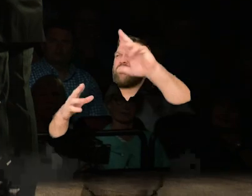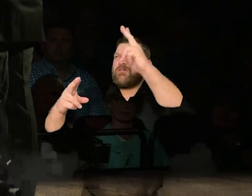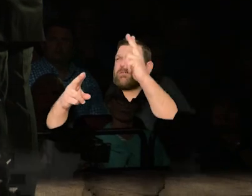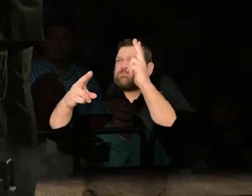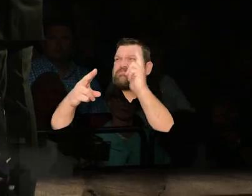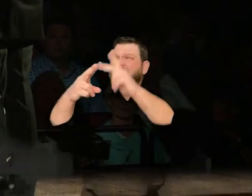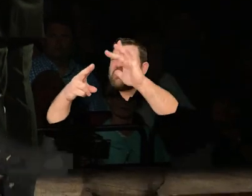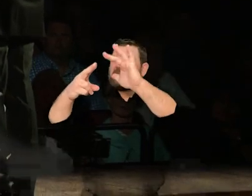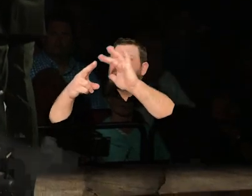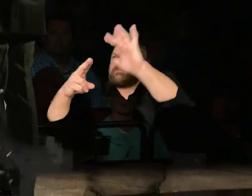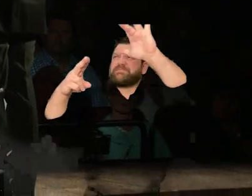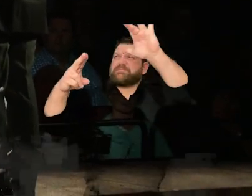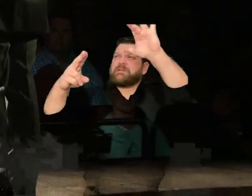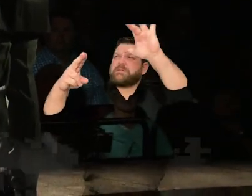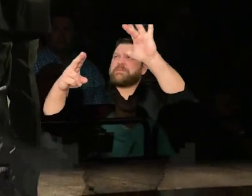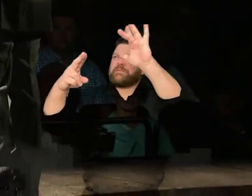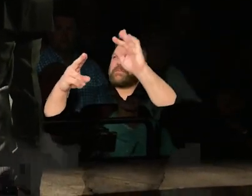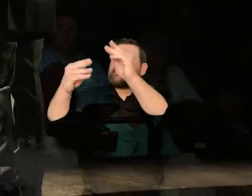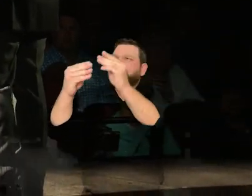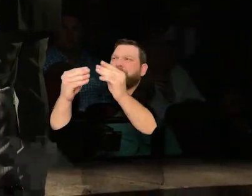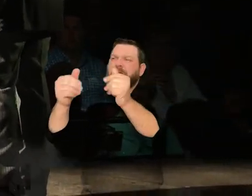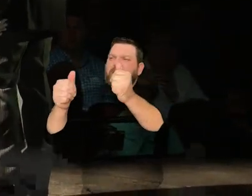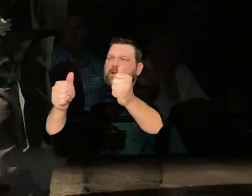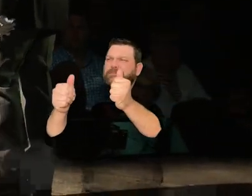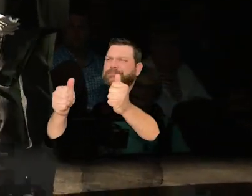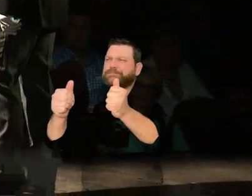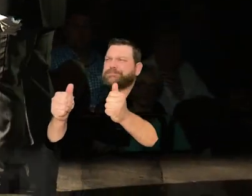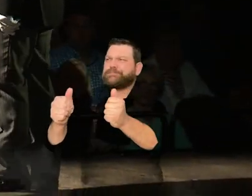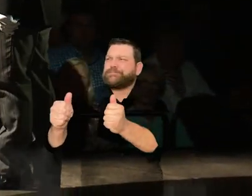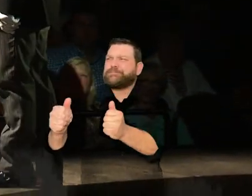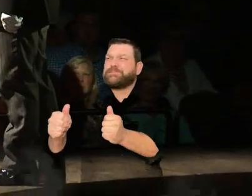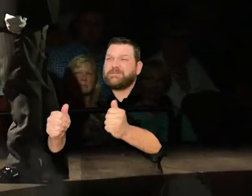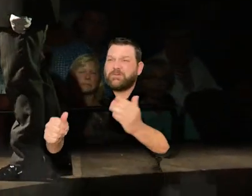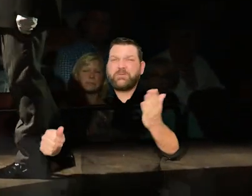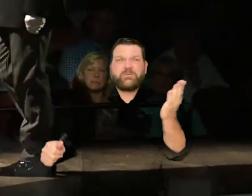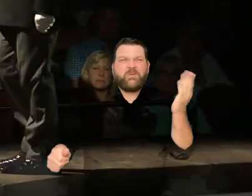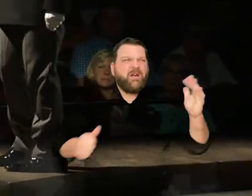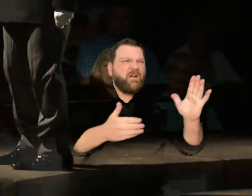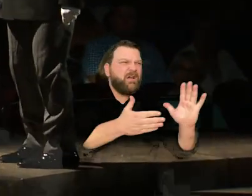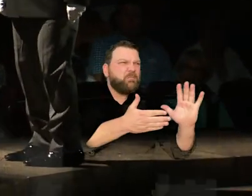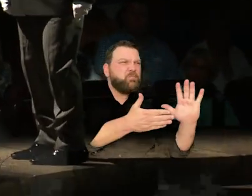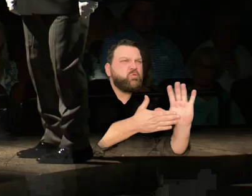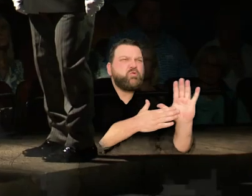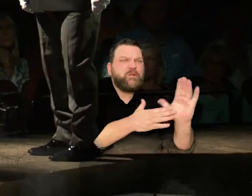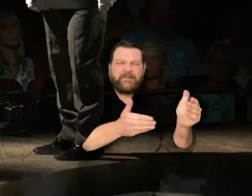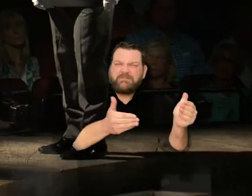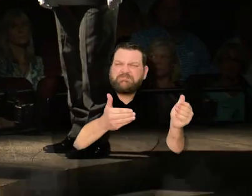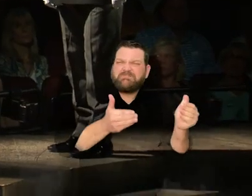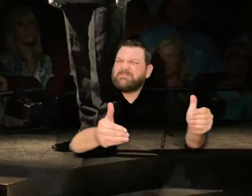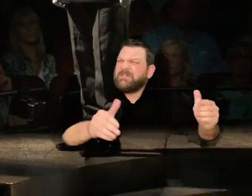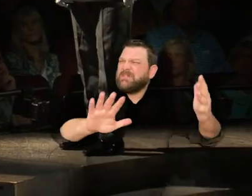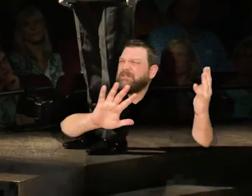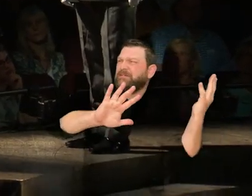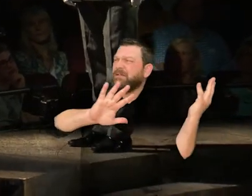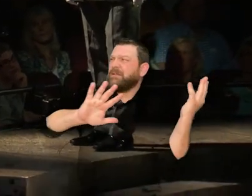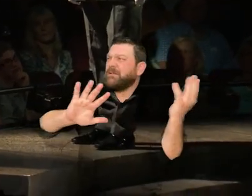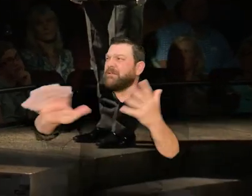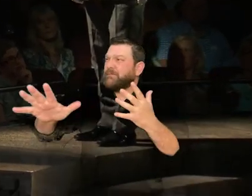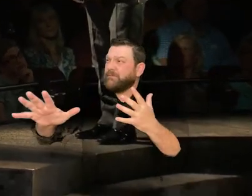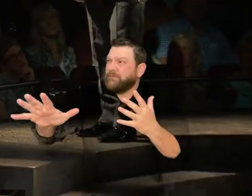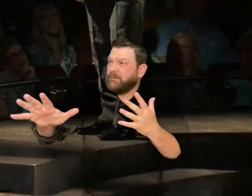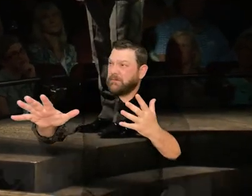But it's the pictures that got small. She is the greatest star